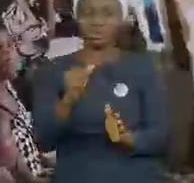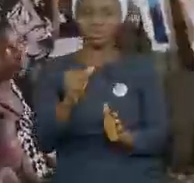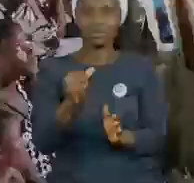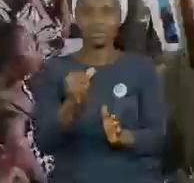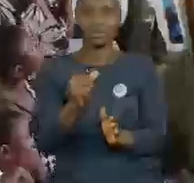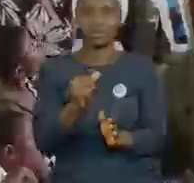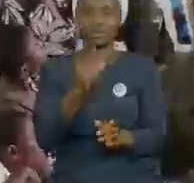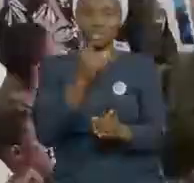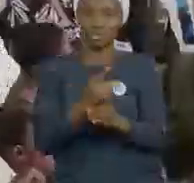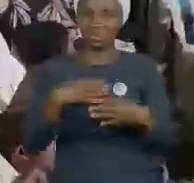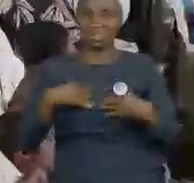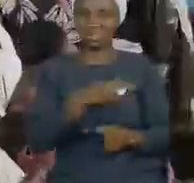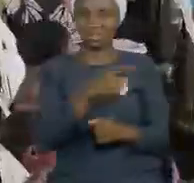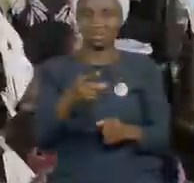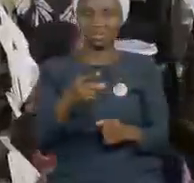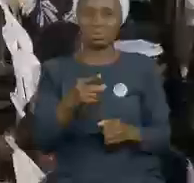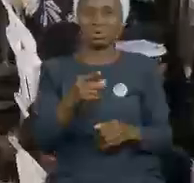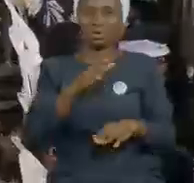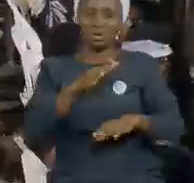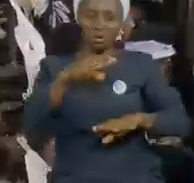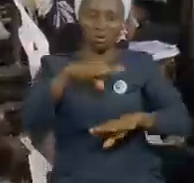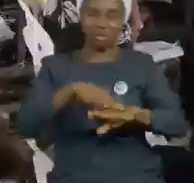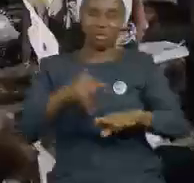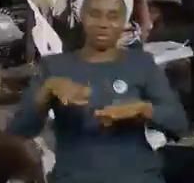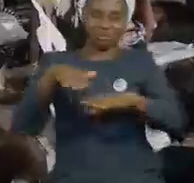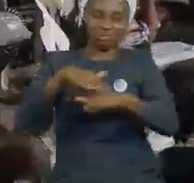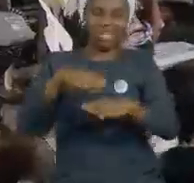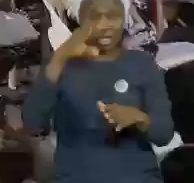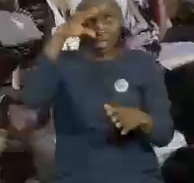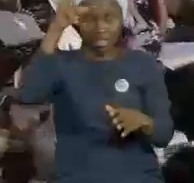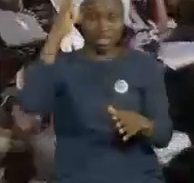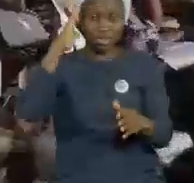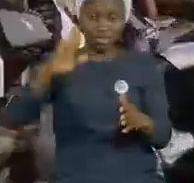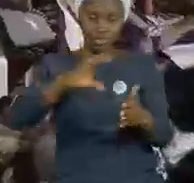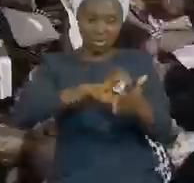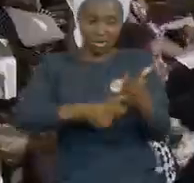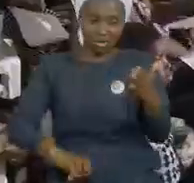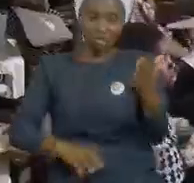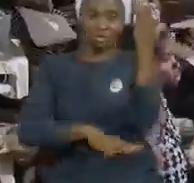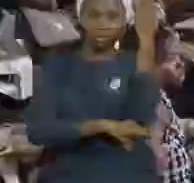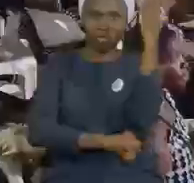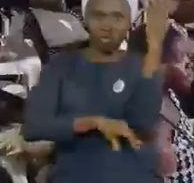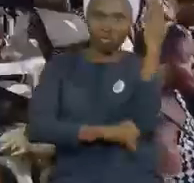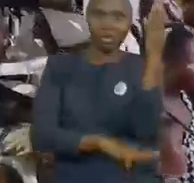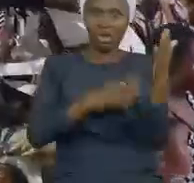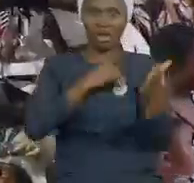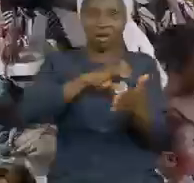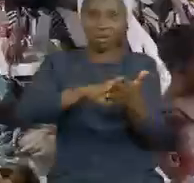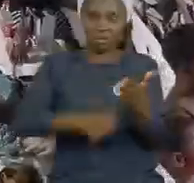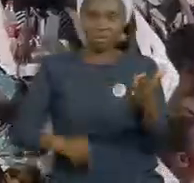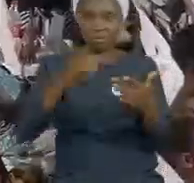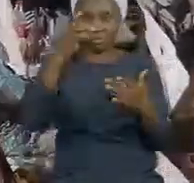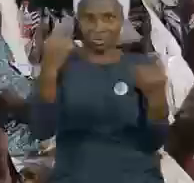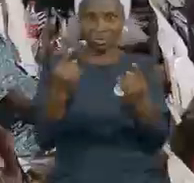superficially heal you. He will take the sin away. He'll take the root away. And automatically, all